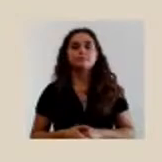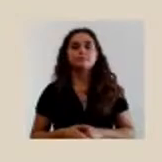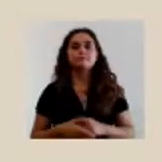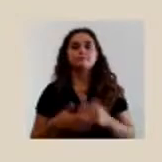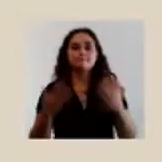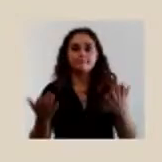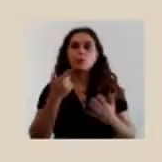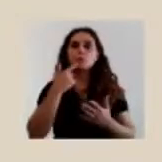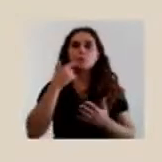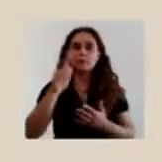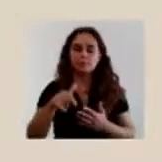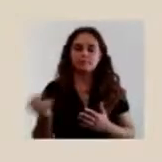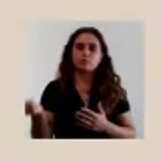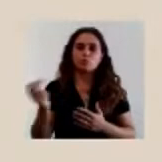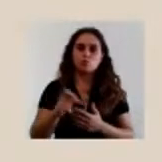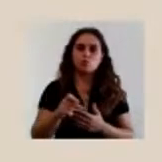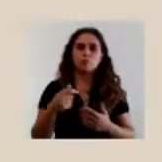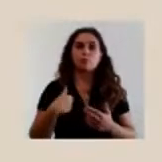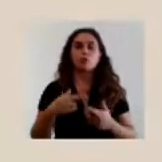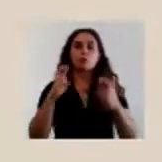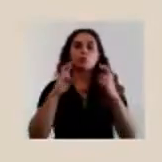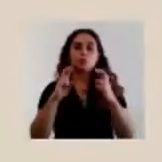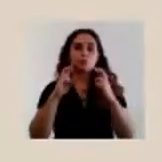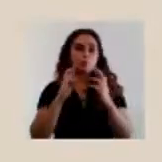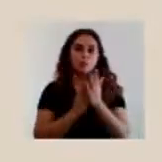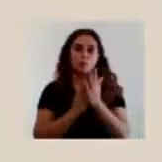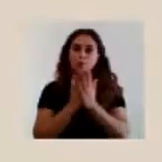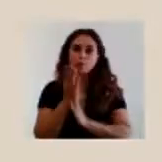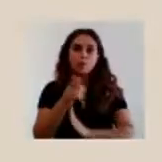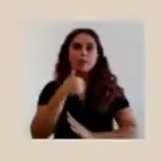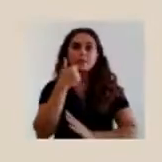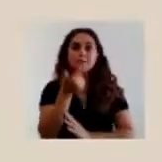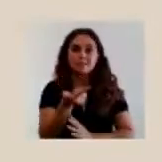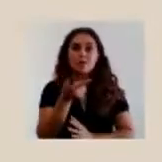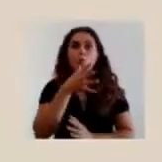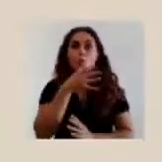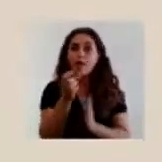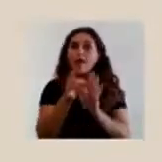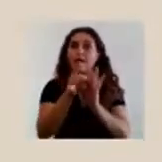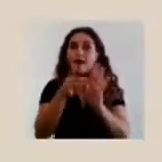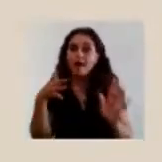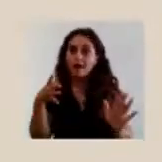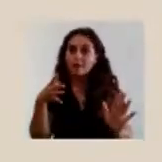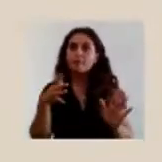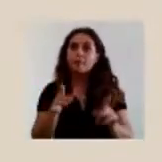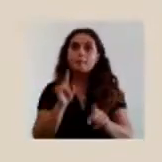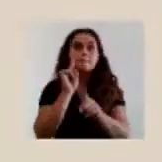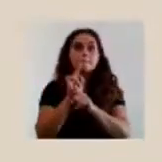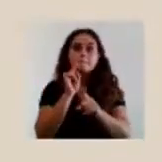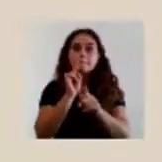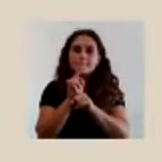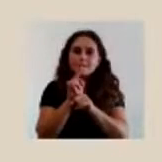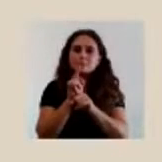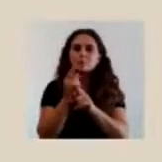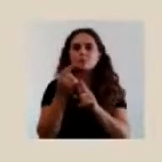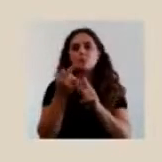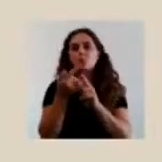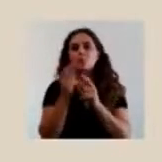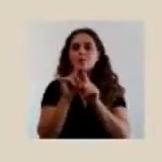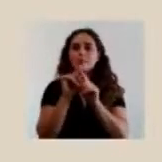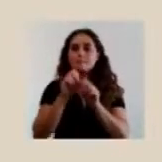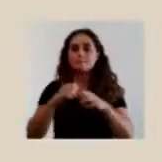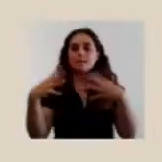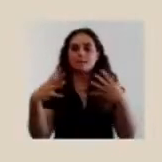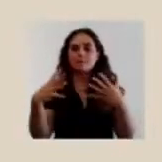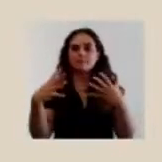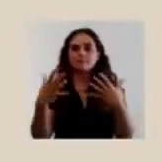And I'm back. I hope you are still saying the color of those words as fast as you can, despite my little trick.